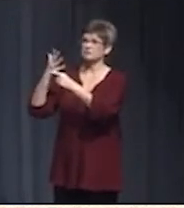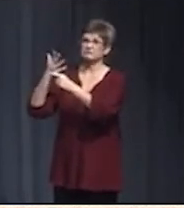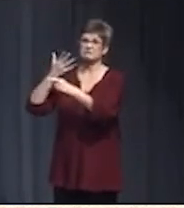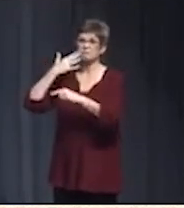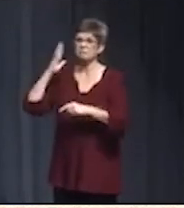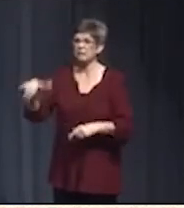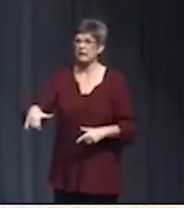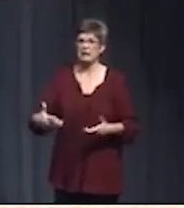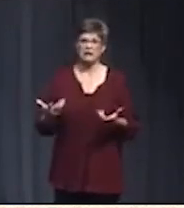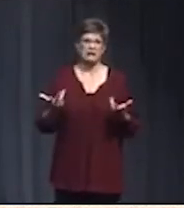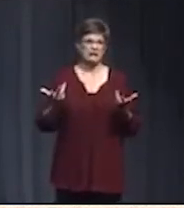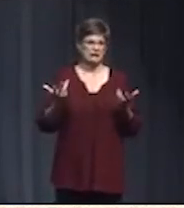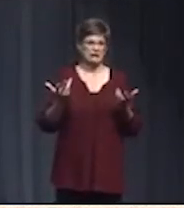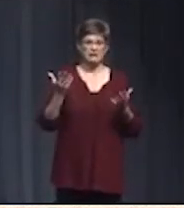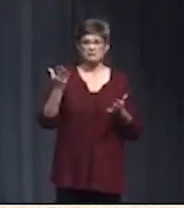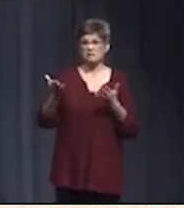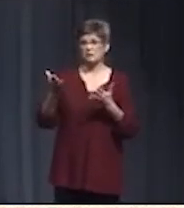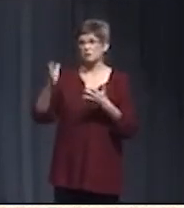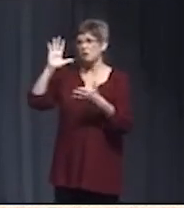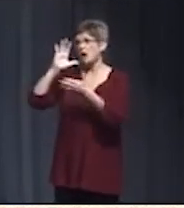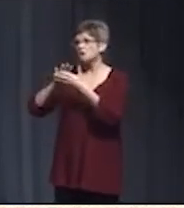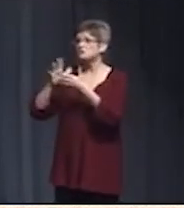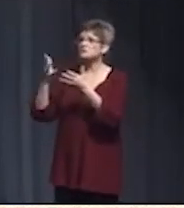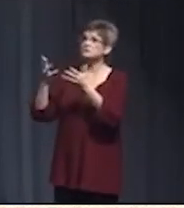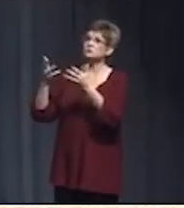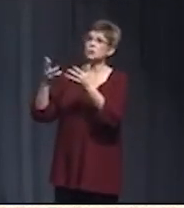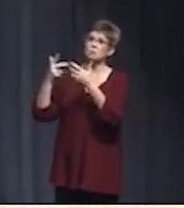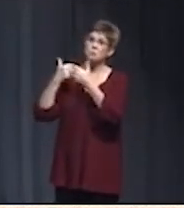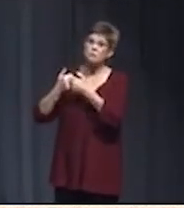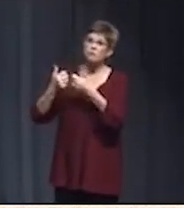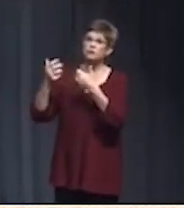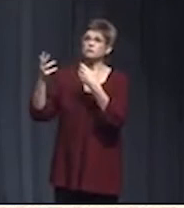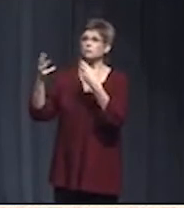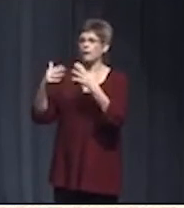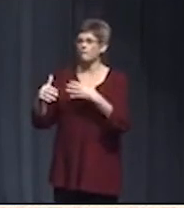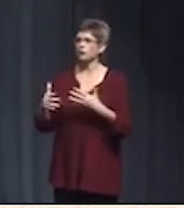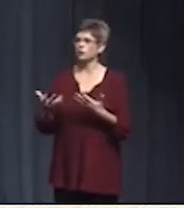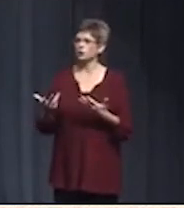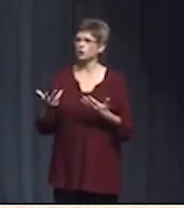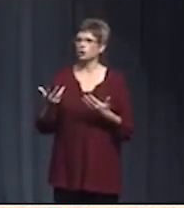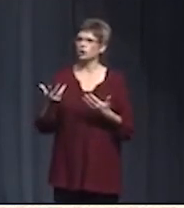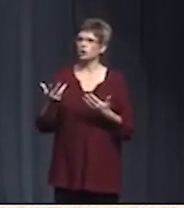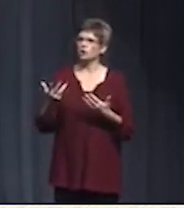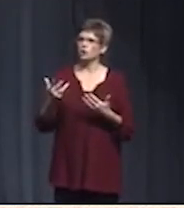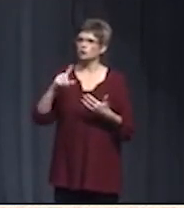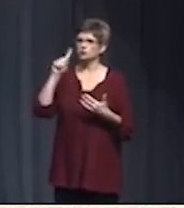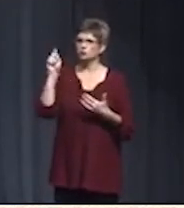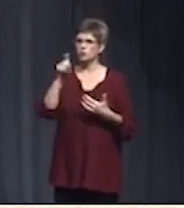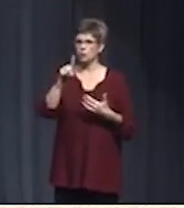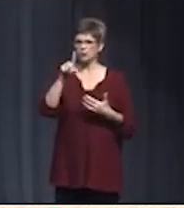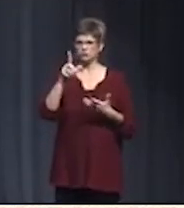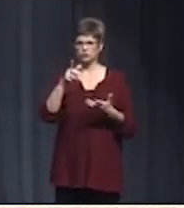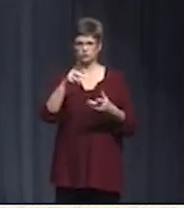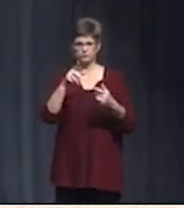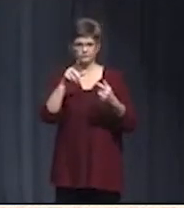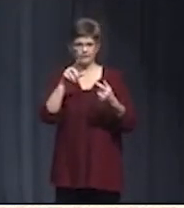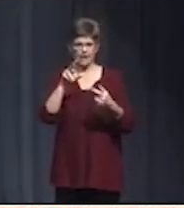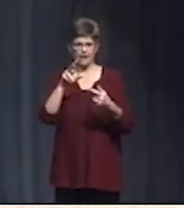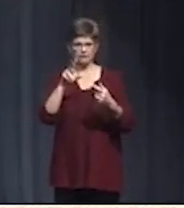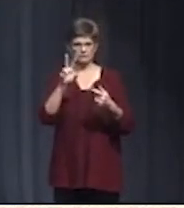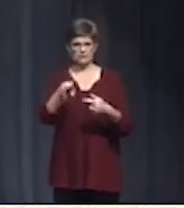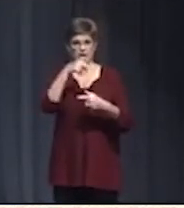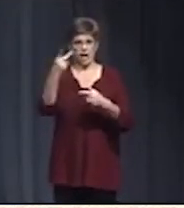or spouse's or significant other's mind. The question works in the exact opposite direction, because then he